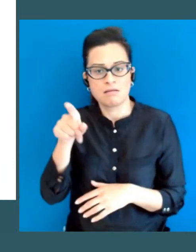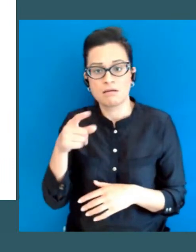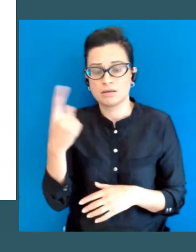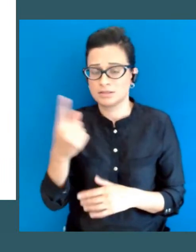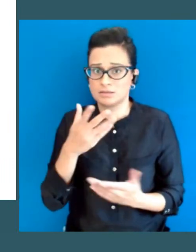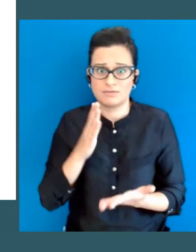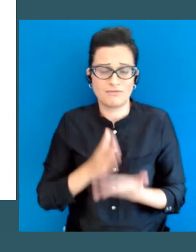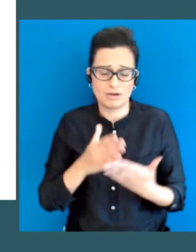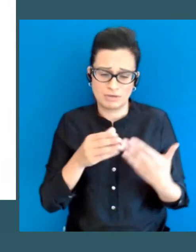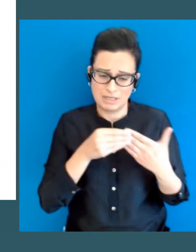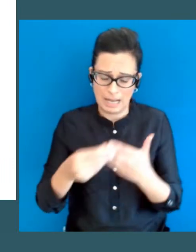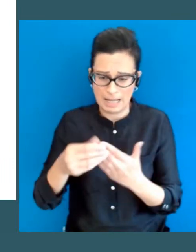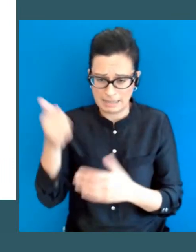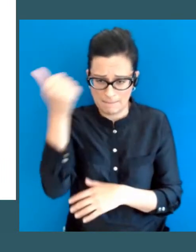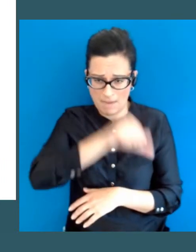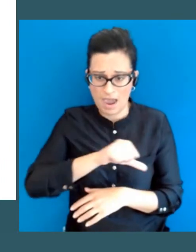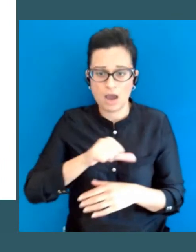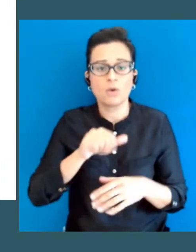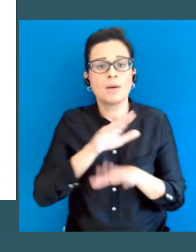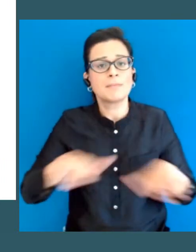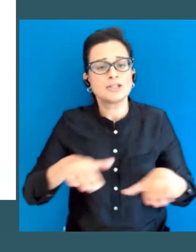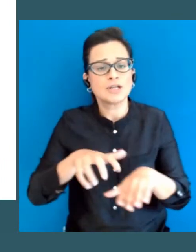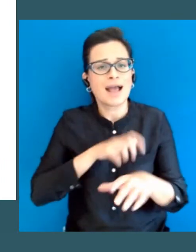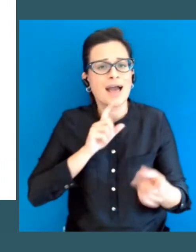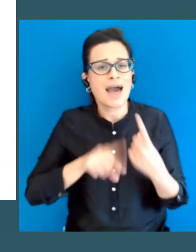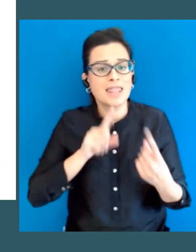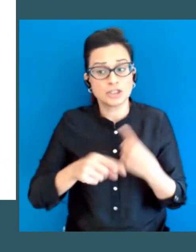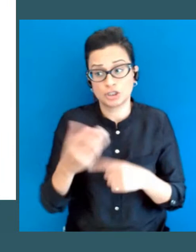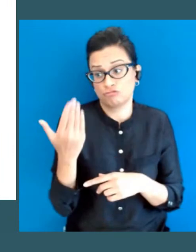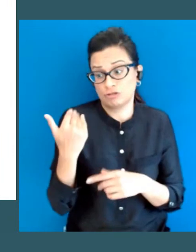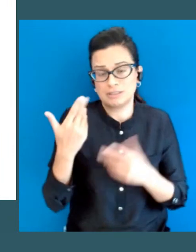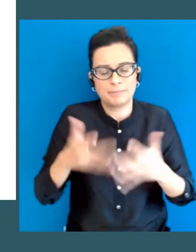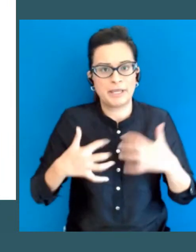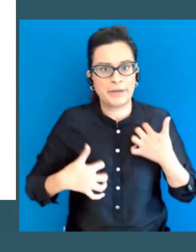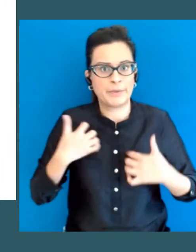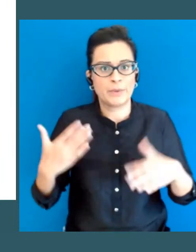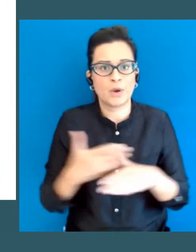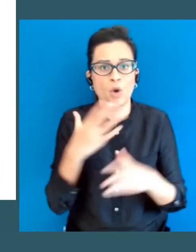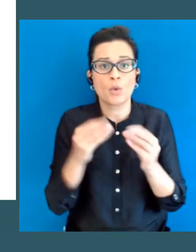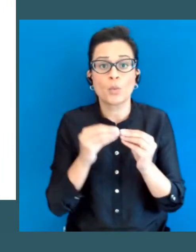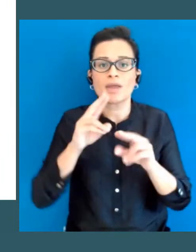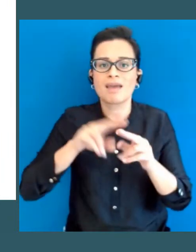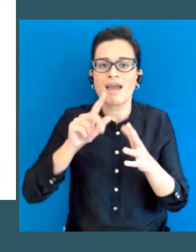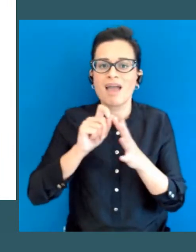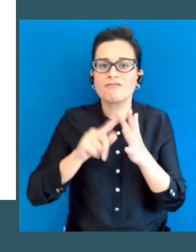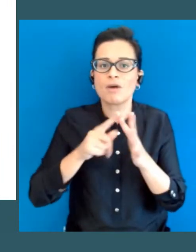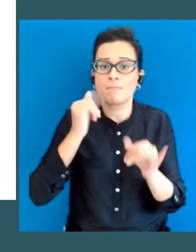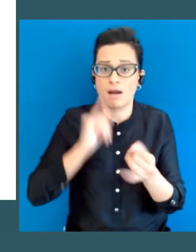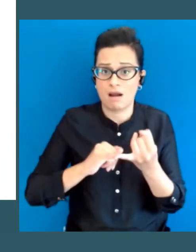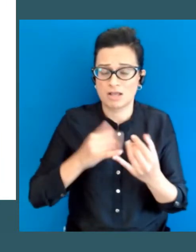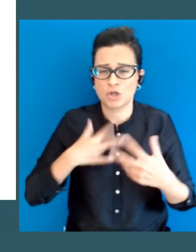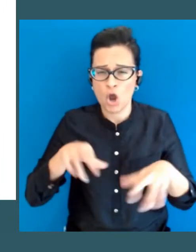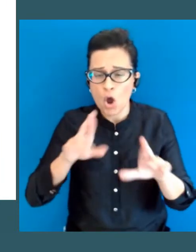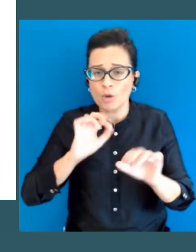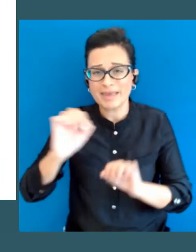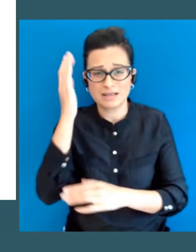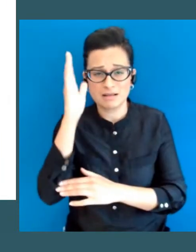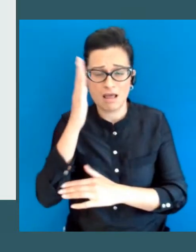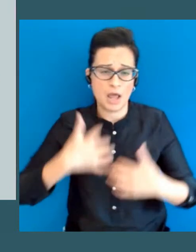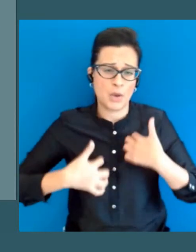in paediatric allergy, and he's recently done some interesting work on FPIES. We hope you find his presentation